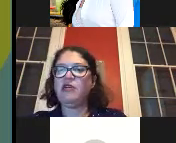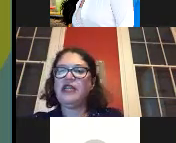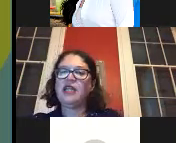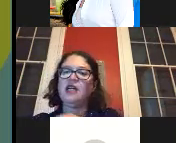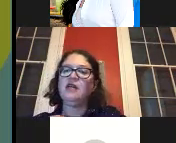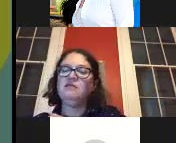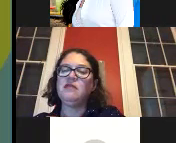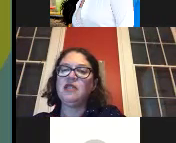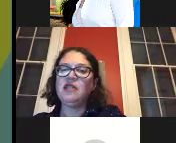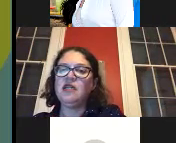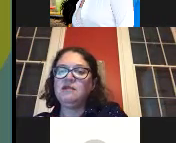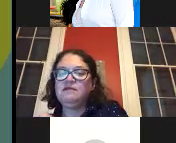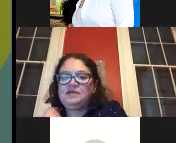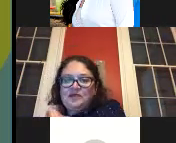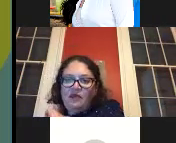involving, income